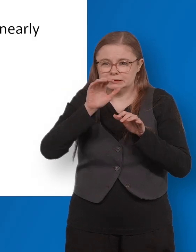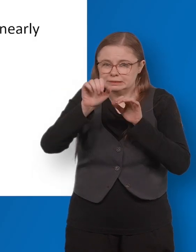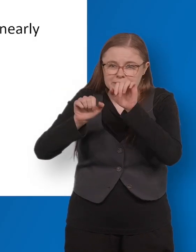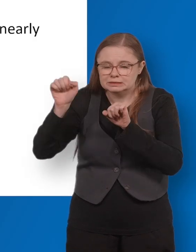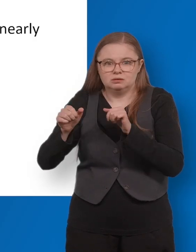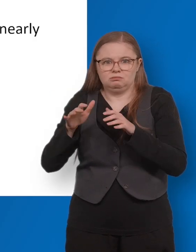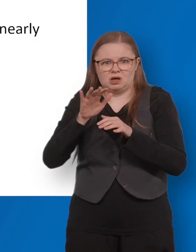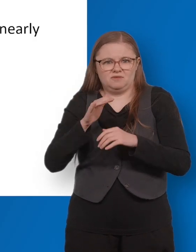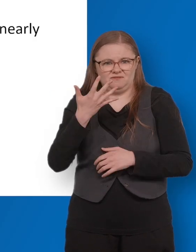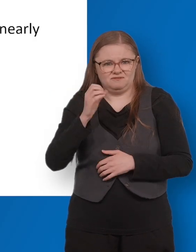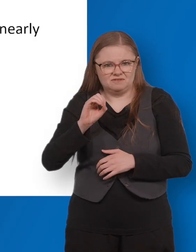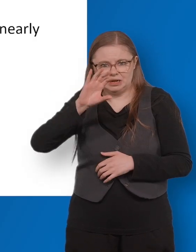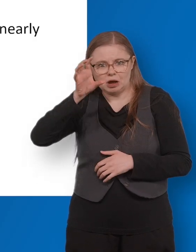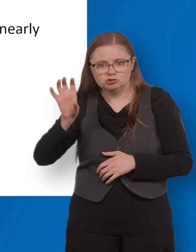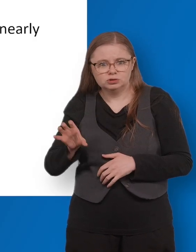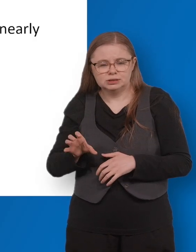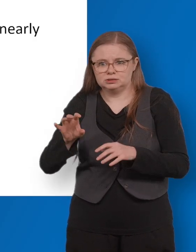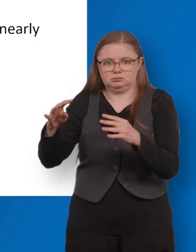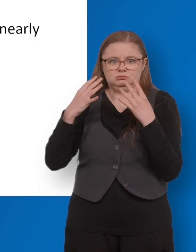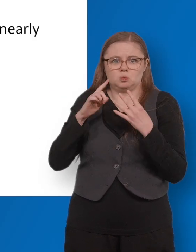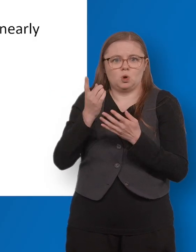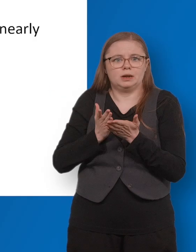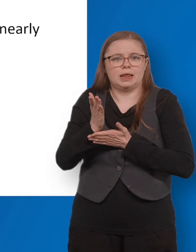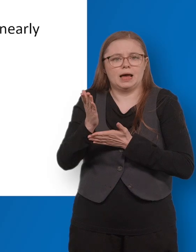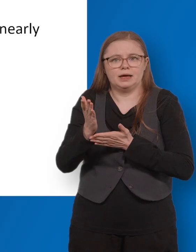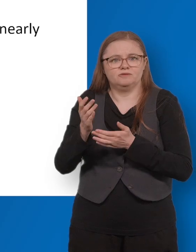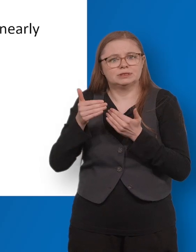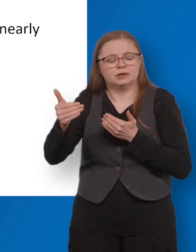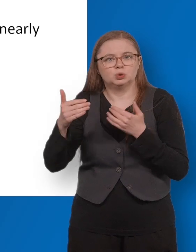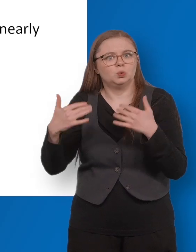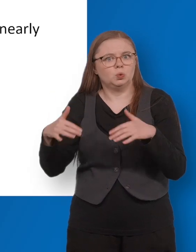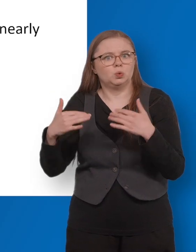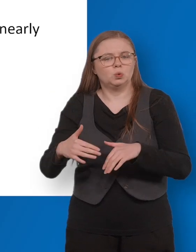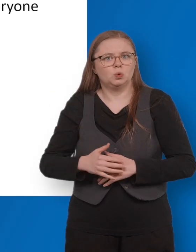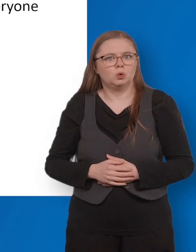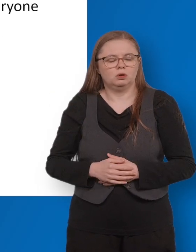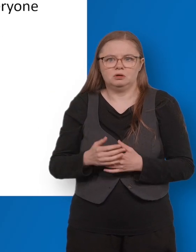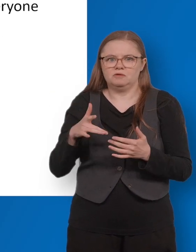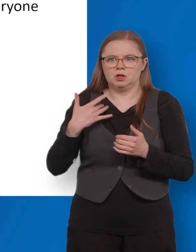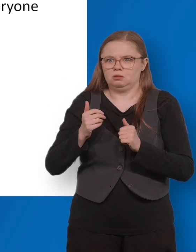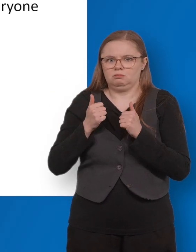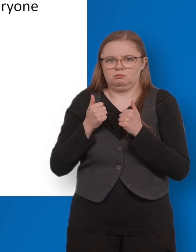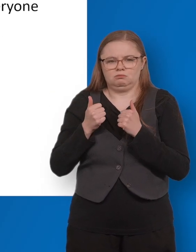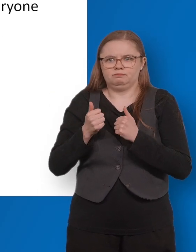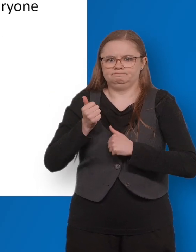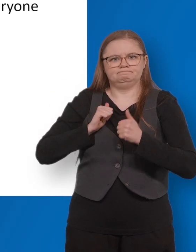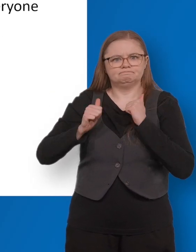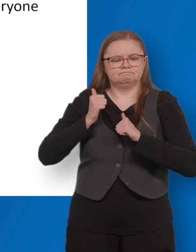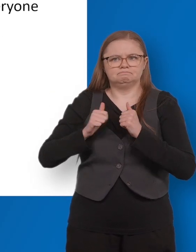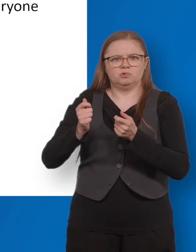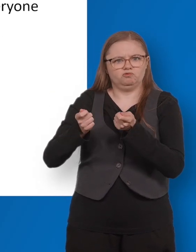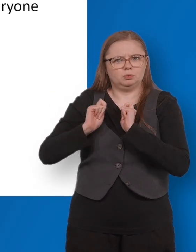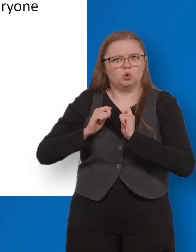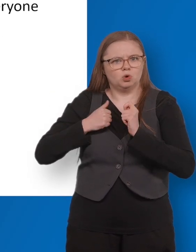live session. And to me, that was a real reward for having done this research. What we